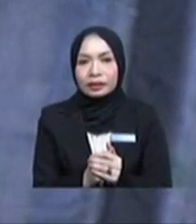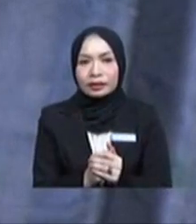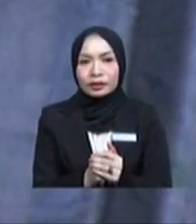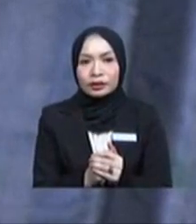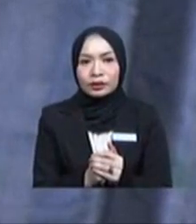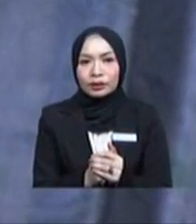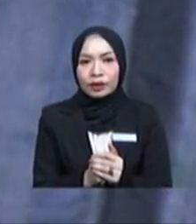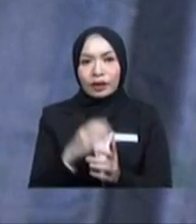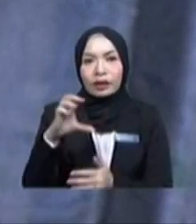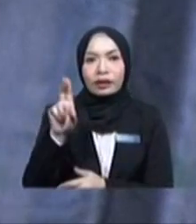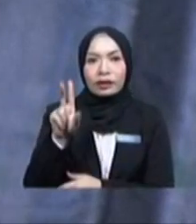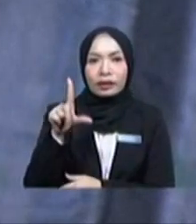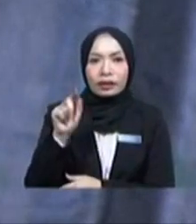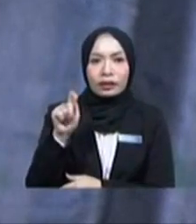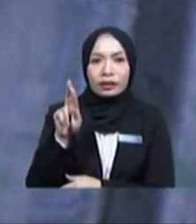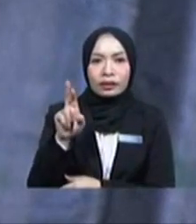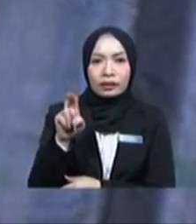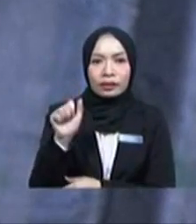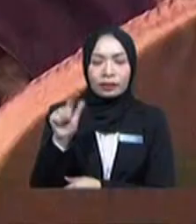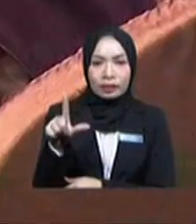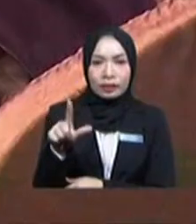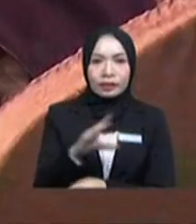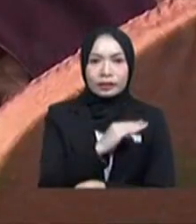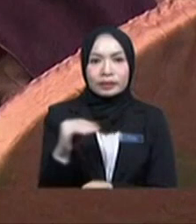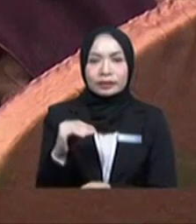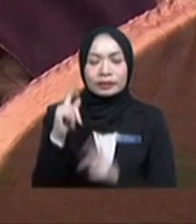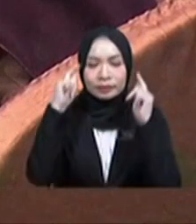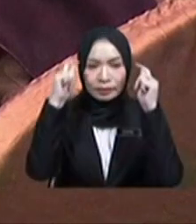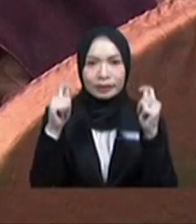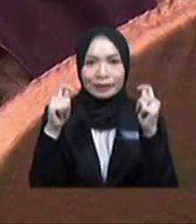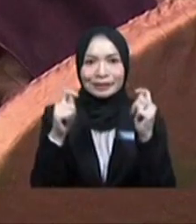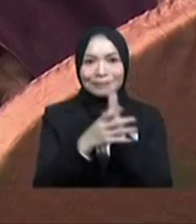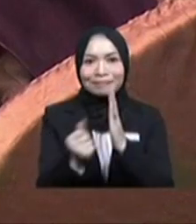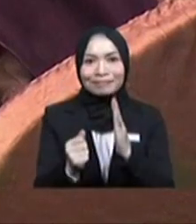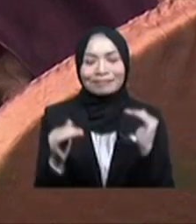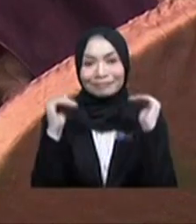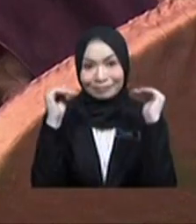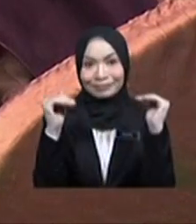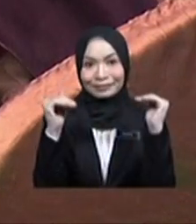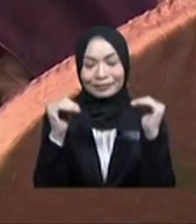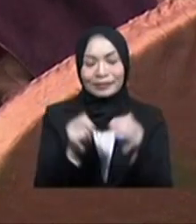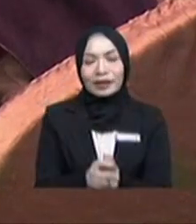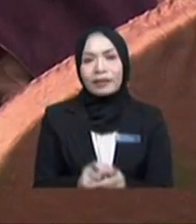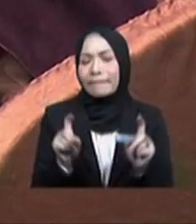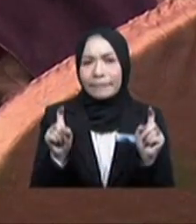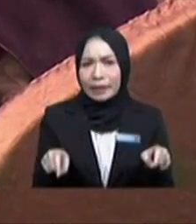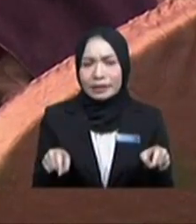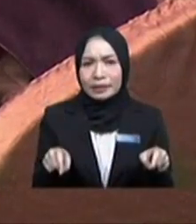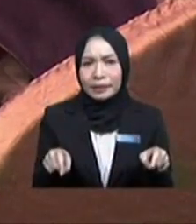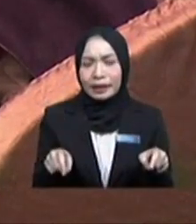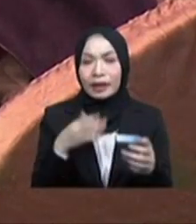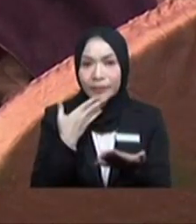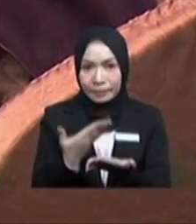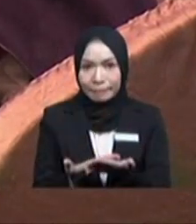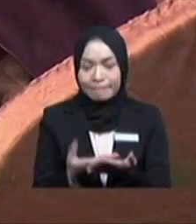the classroom. Hence, teacher professional standards and practices must be in line with the